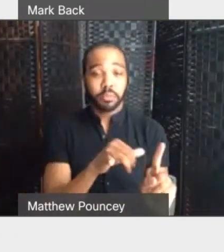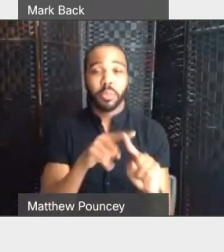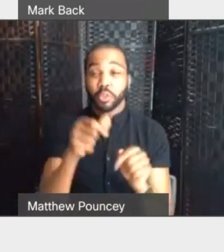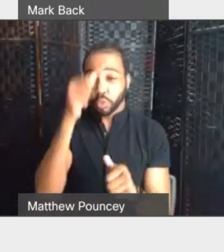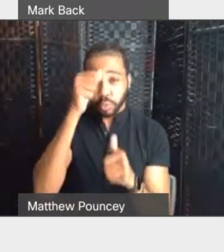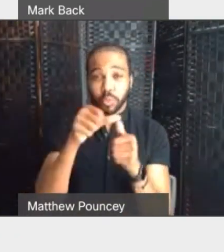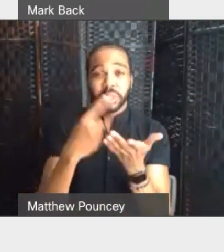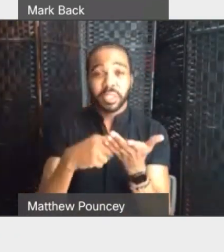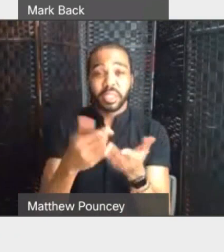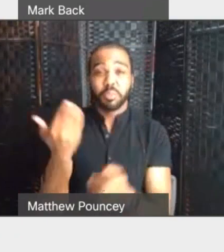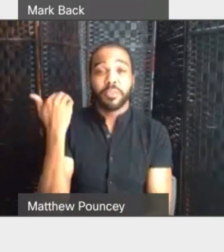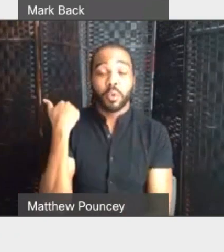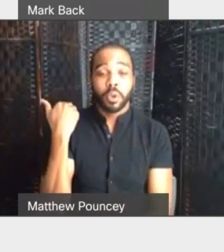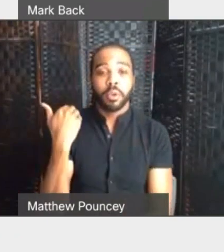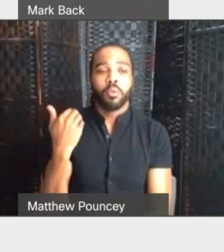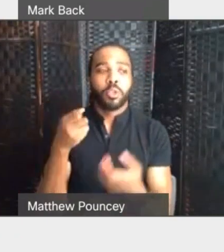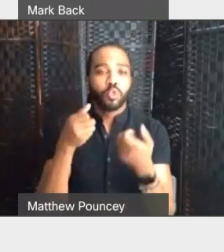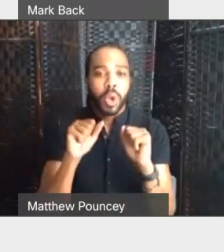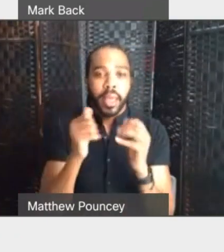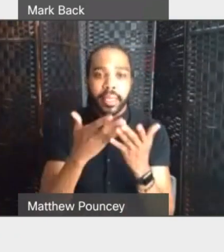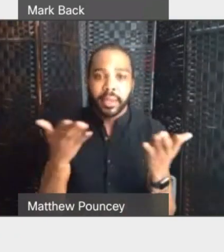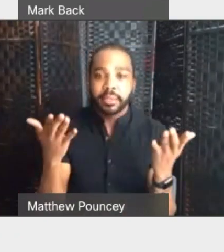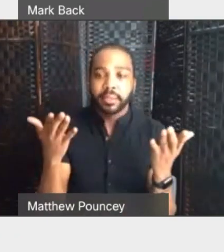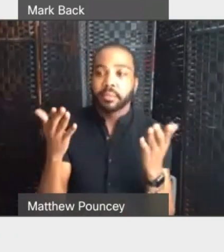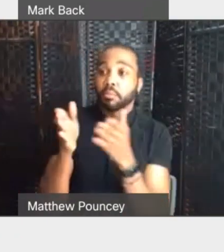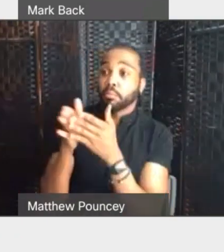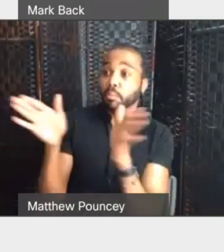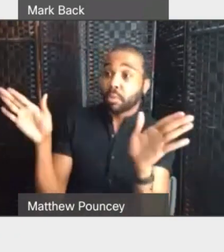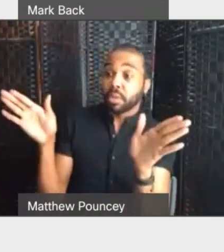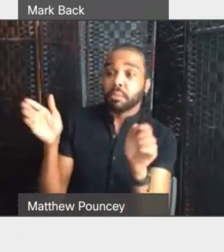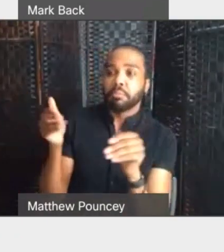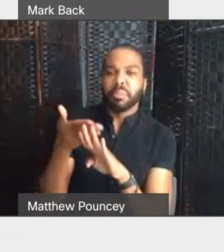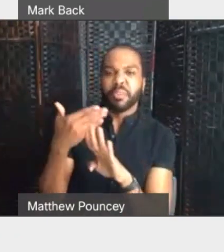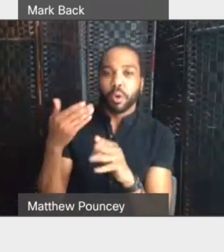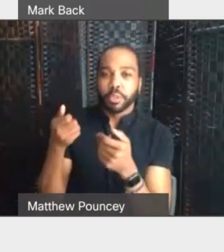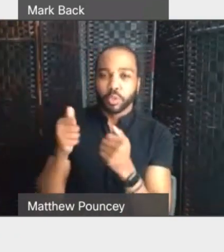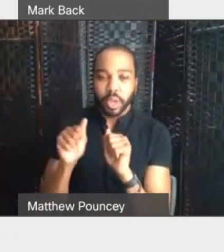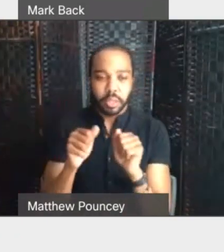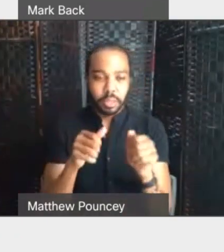before, things, and we try things in a public setting before we do in the higher risk settings, such as,